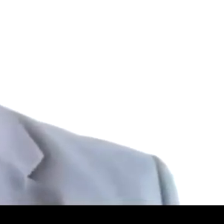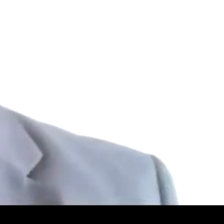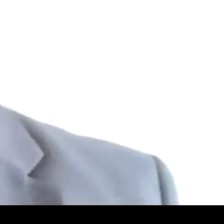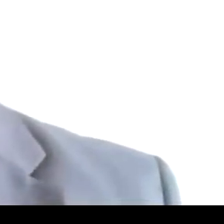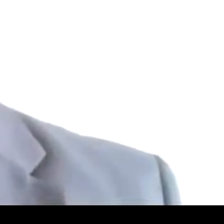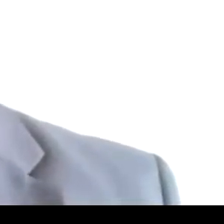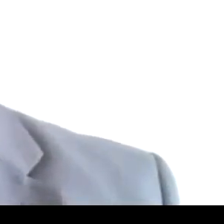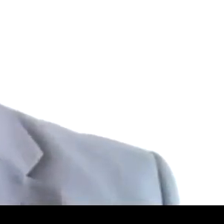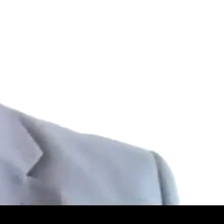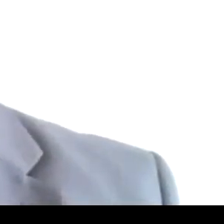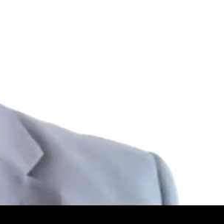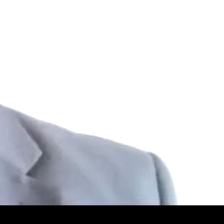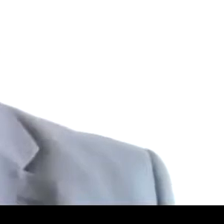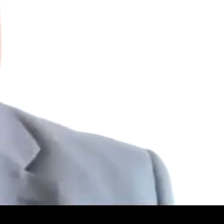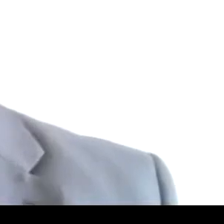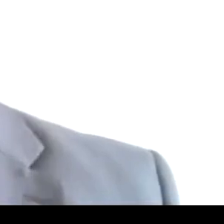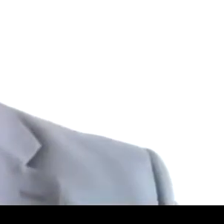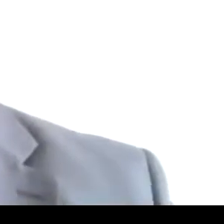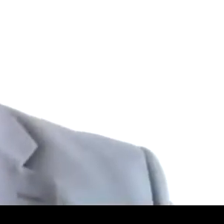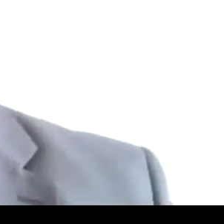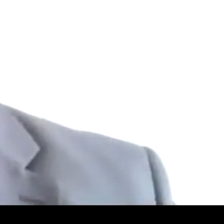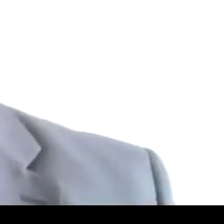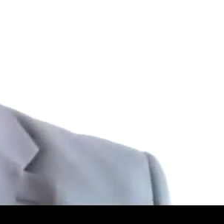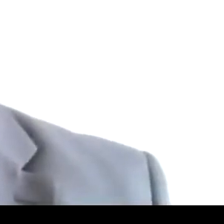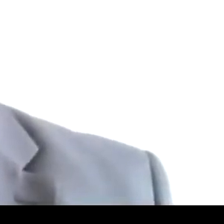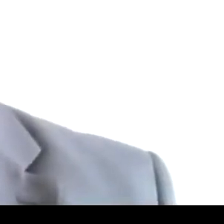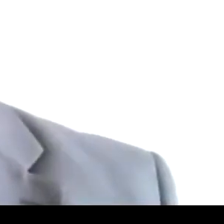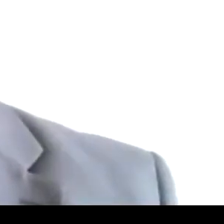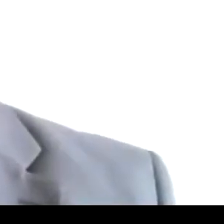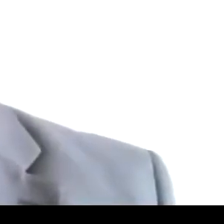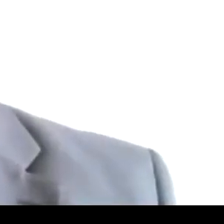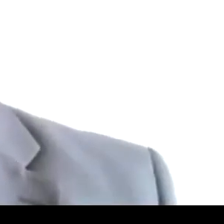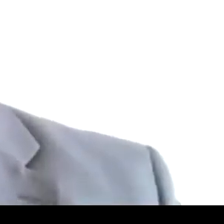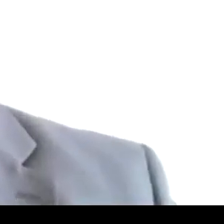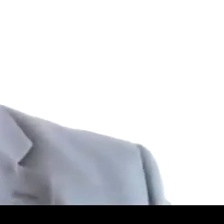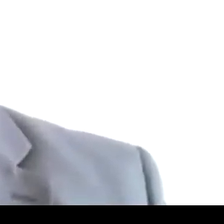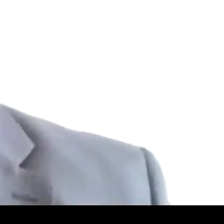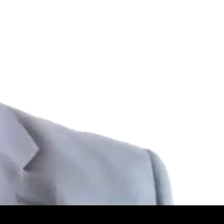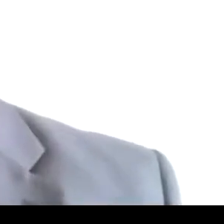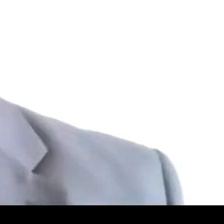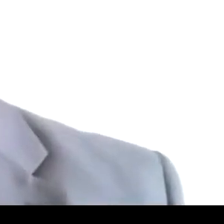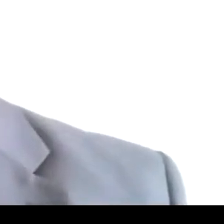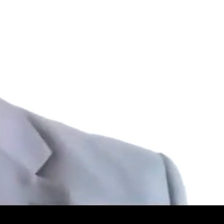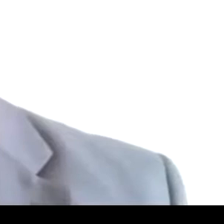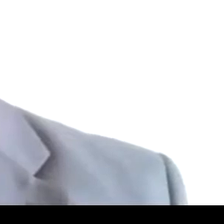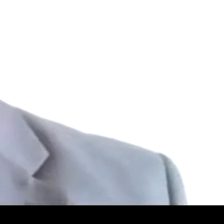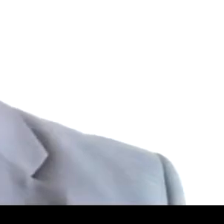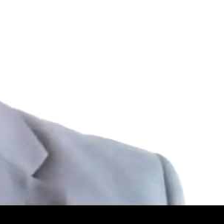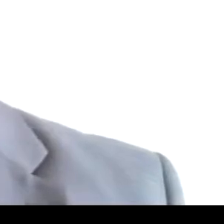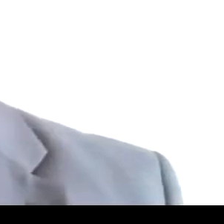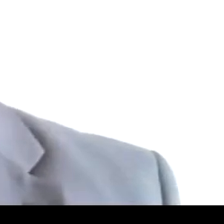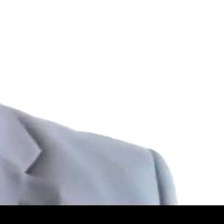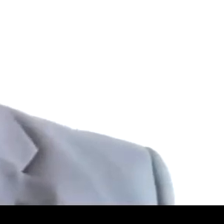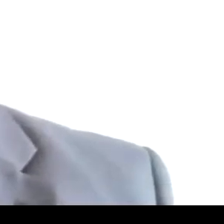disability. So we try as much as possible to recruit individuals to make sure that the information, when we are doing